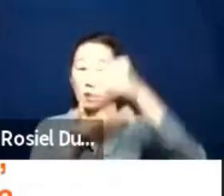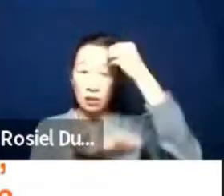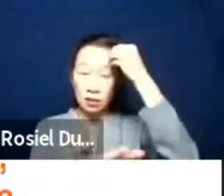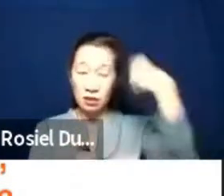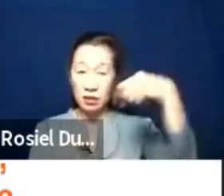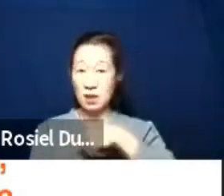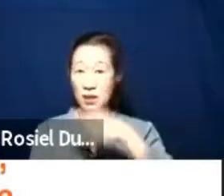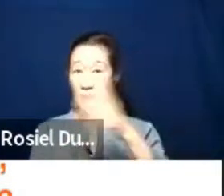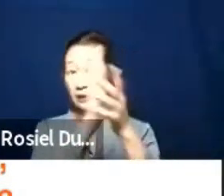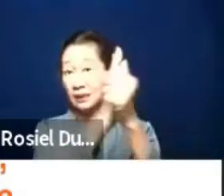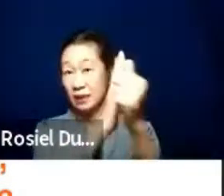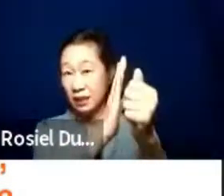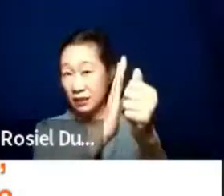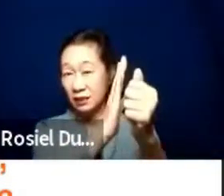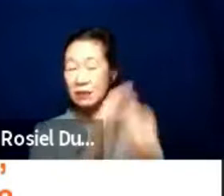mga